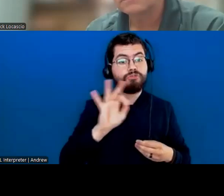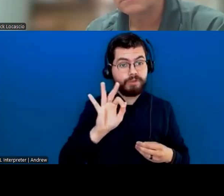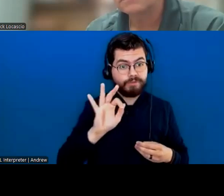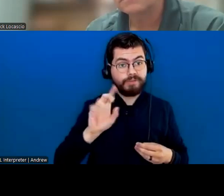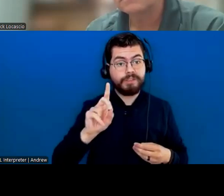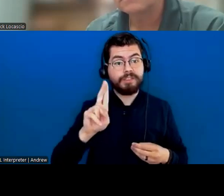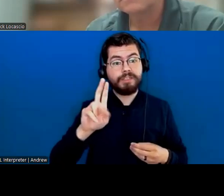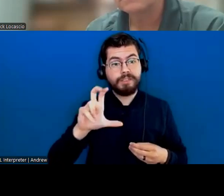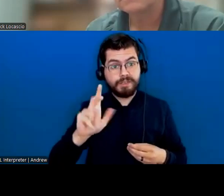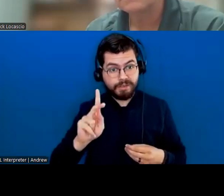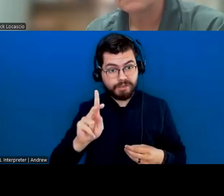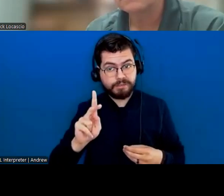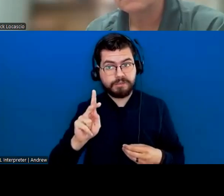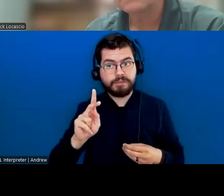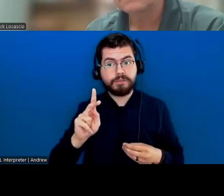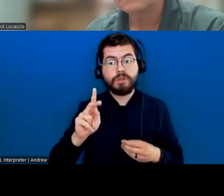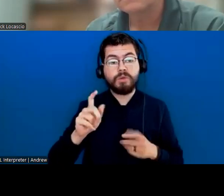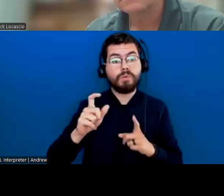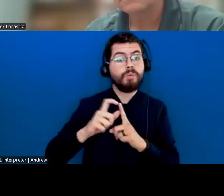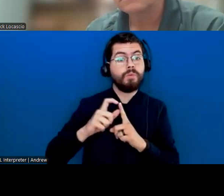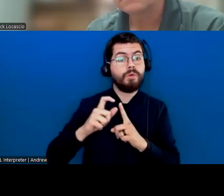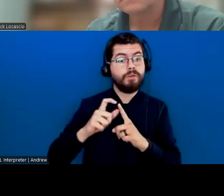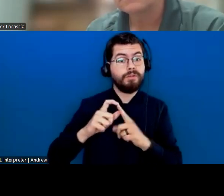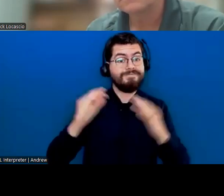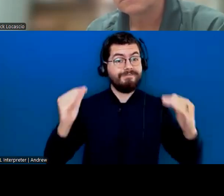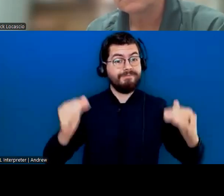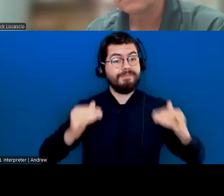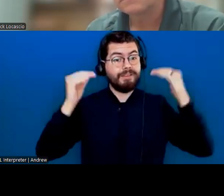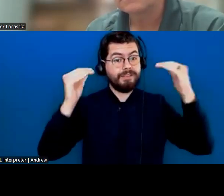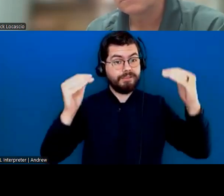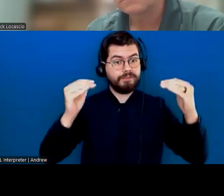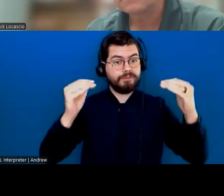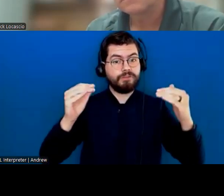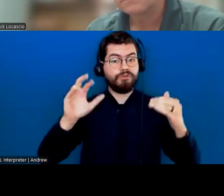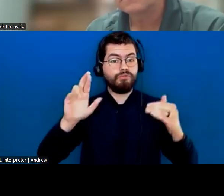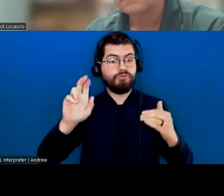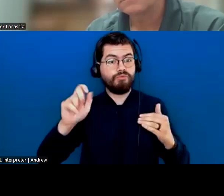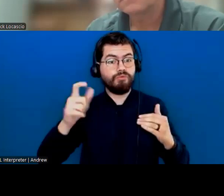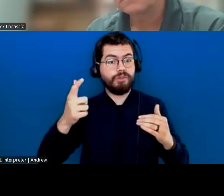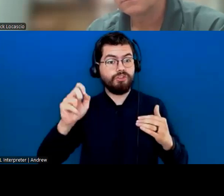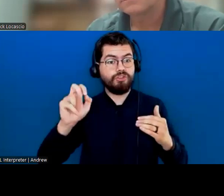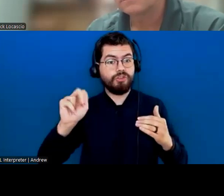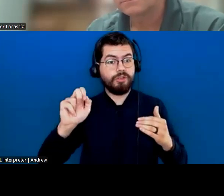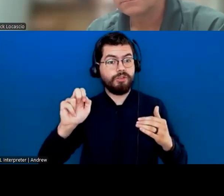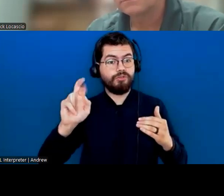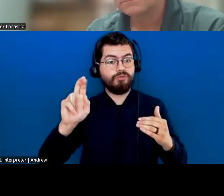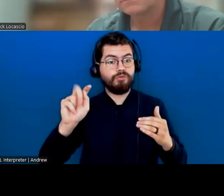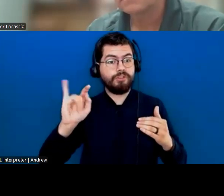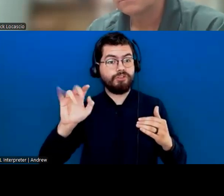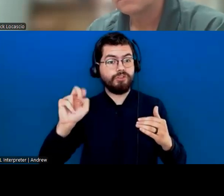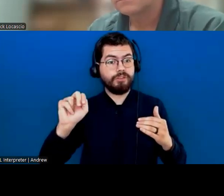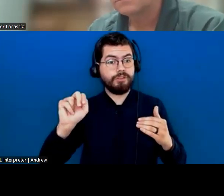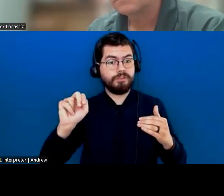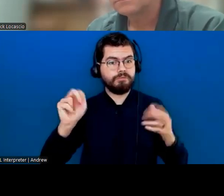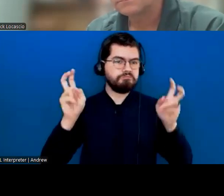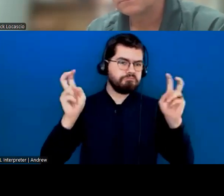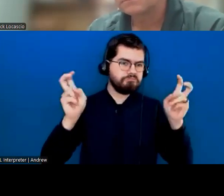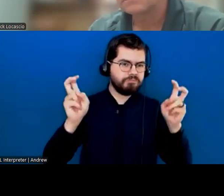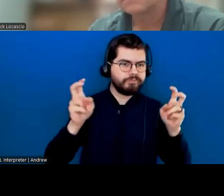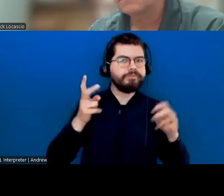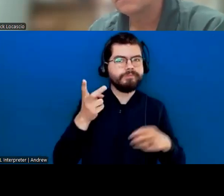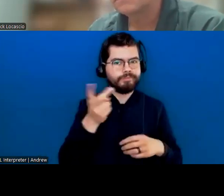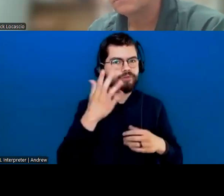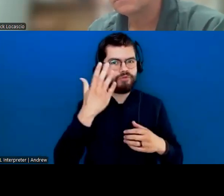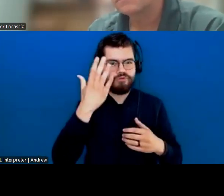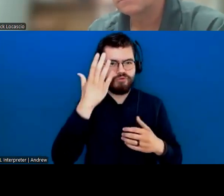say the word advanced regeneration, they know exactly what I'm talking about. If